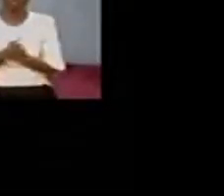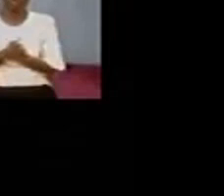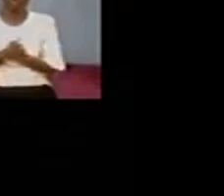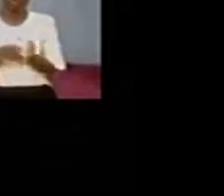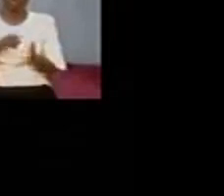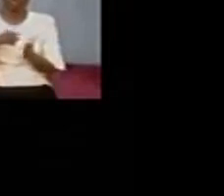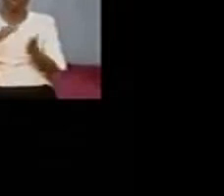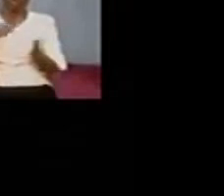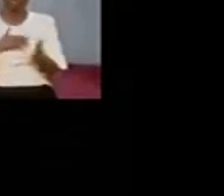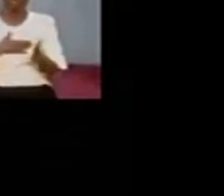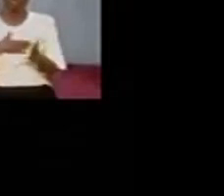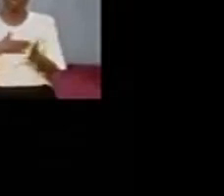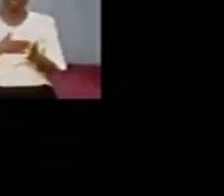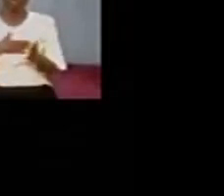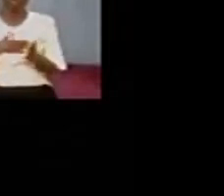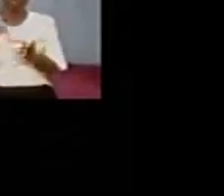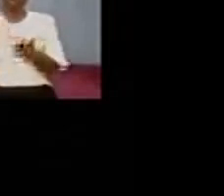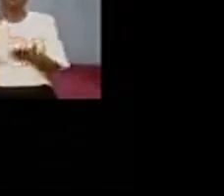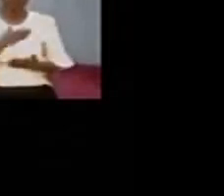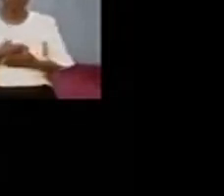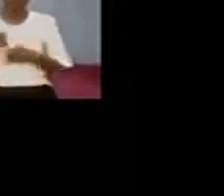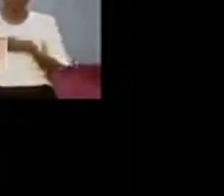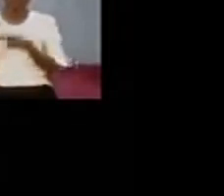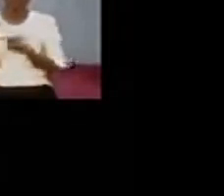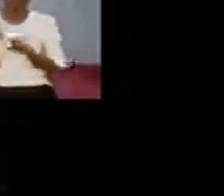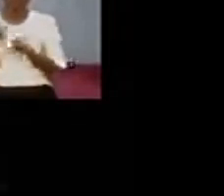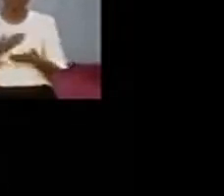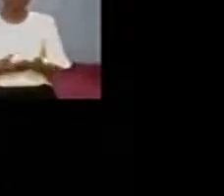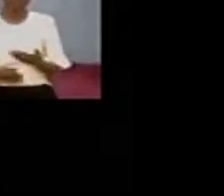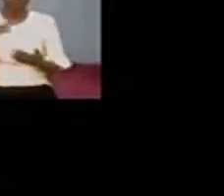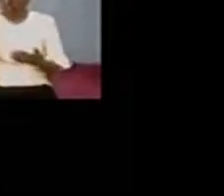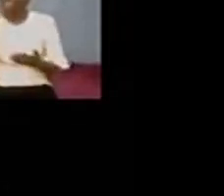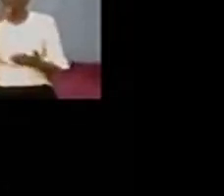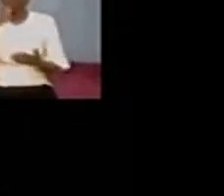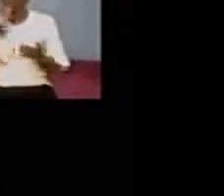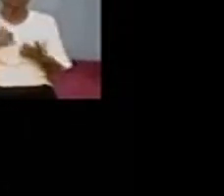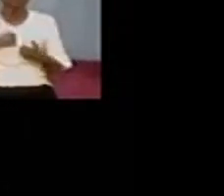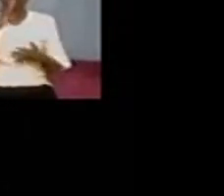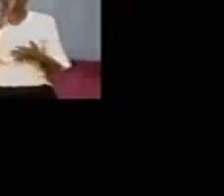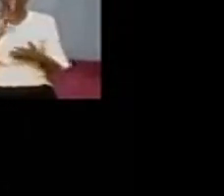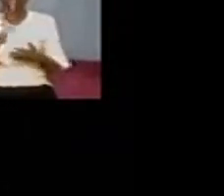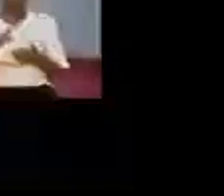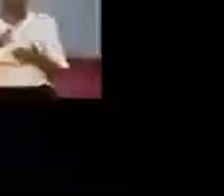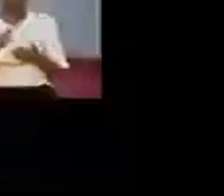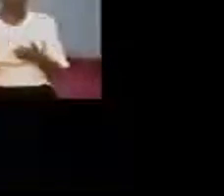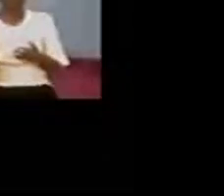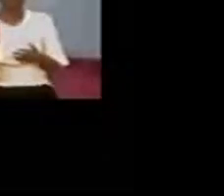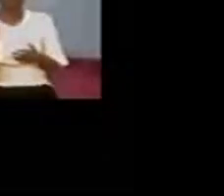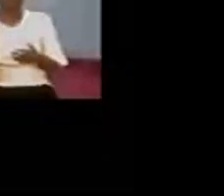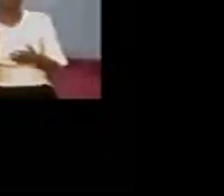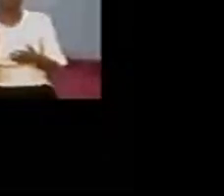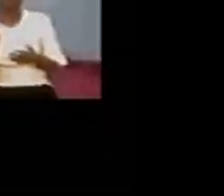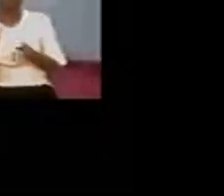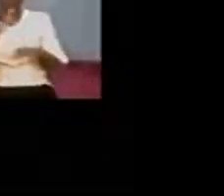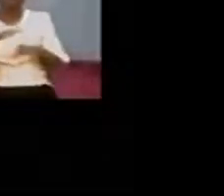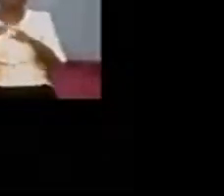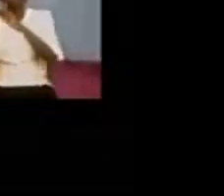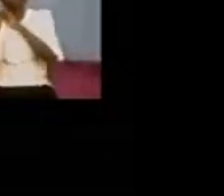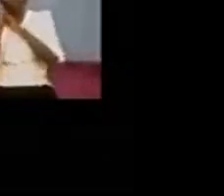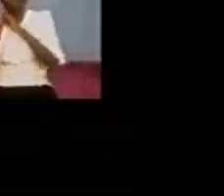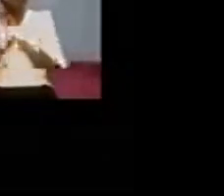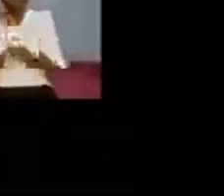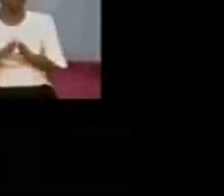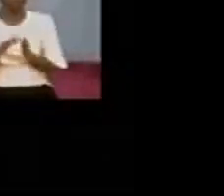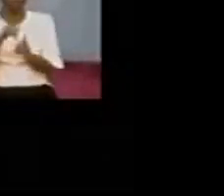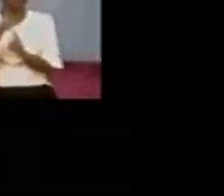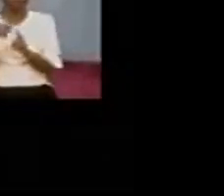better waiting since 15 years now when we came to the program Campground was on the day that they started the